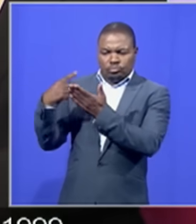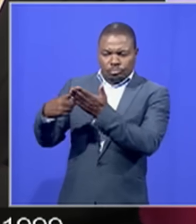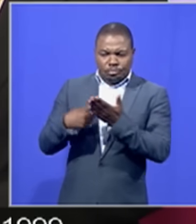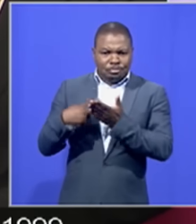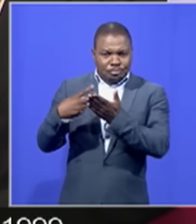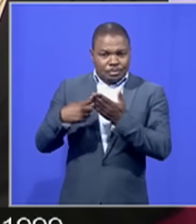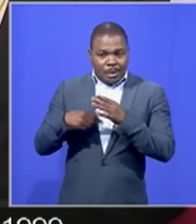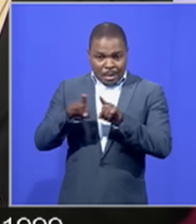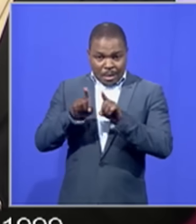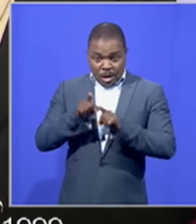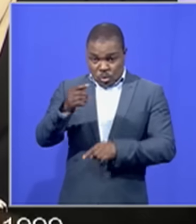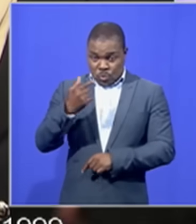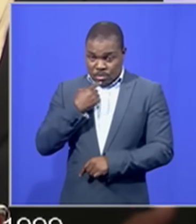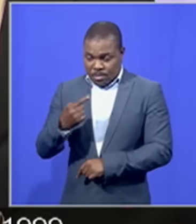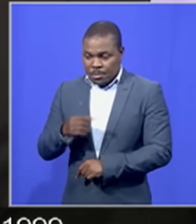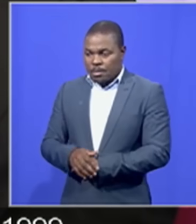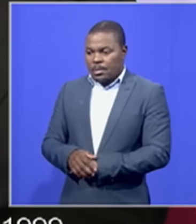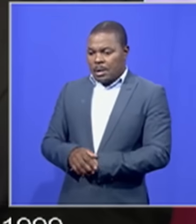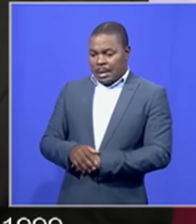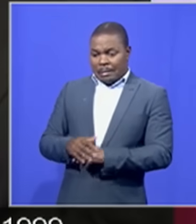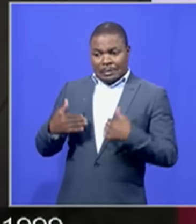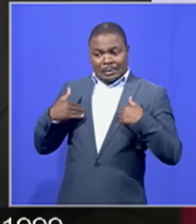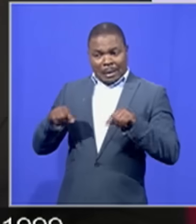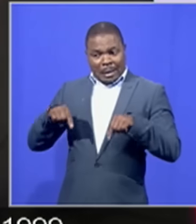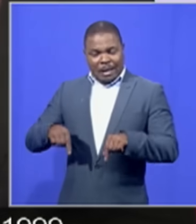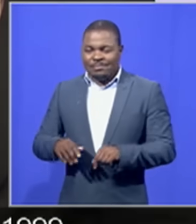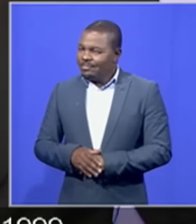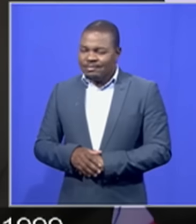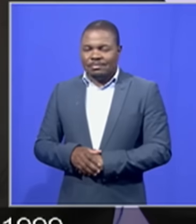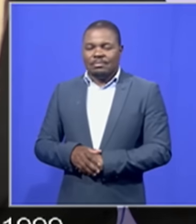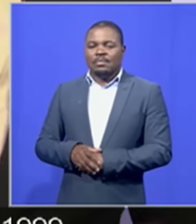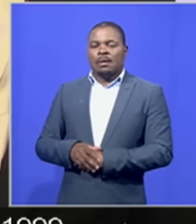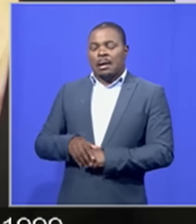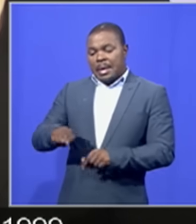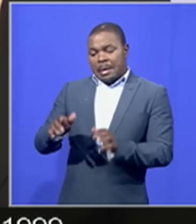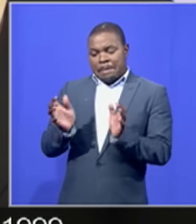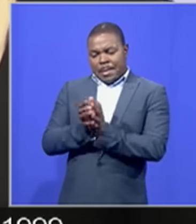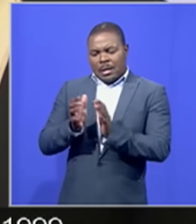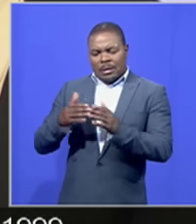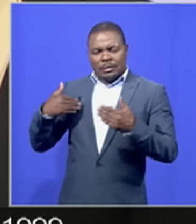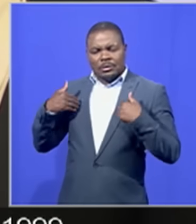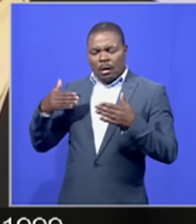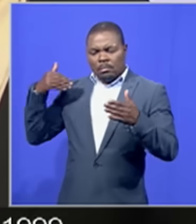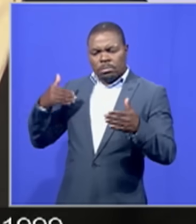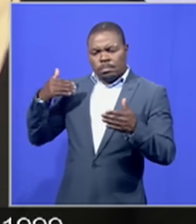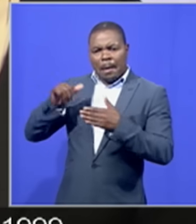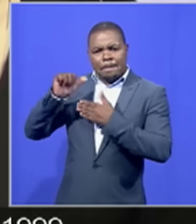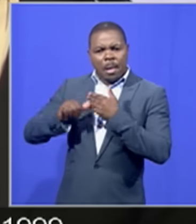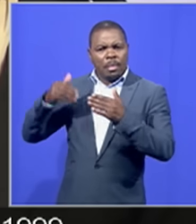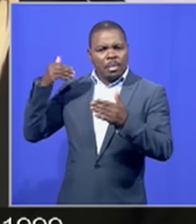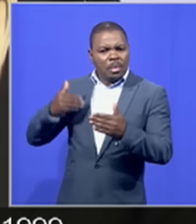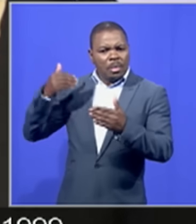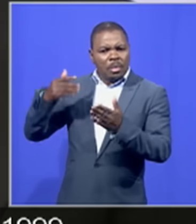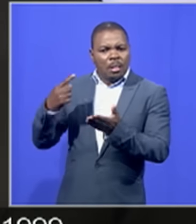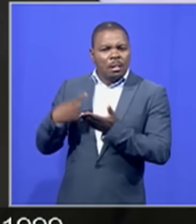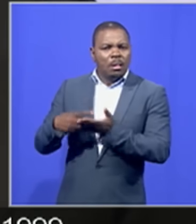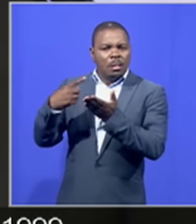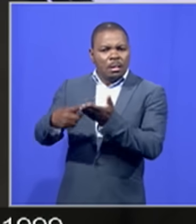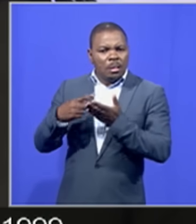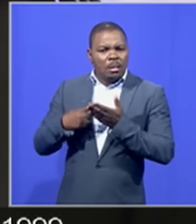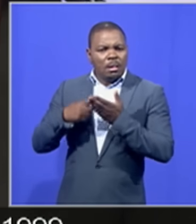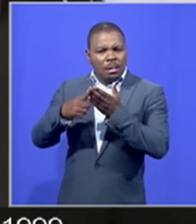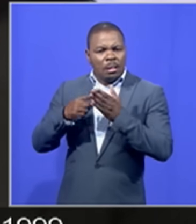ska ha o boletse hore ha e qale hona jwale ho tloa dikgweding tse fetileng ho bile le dikopano ho ntse ho buisanwa